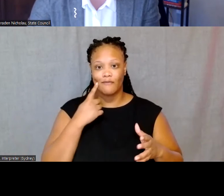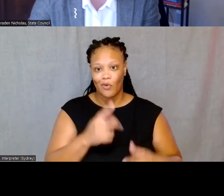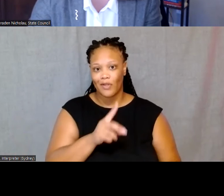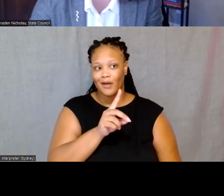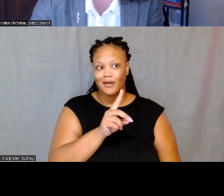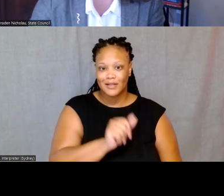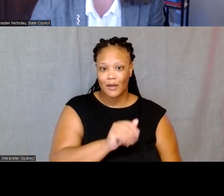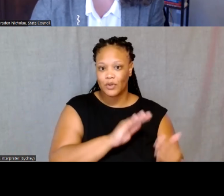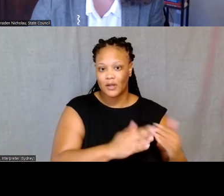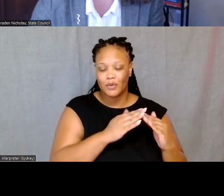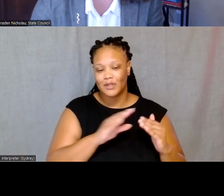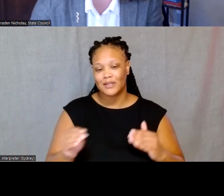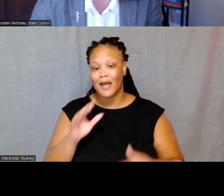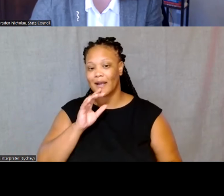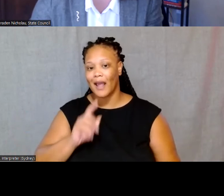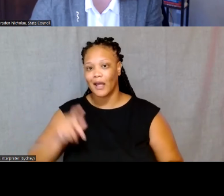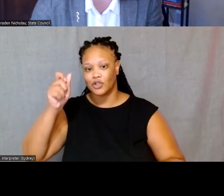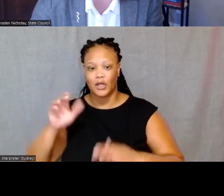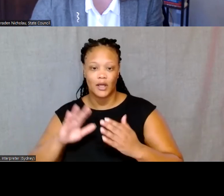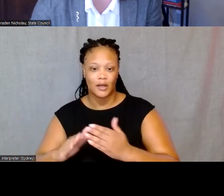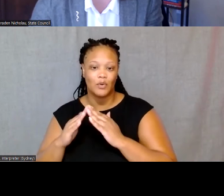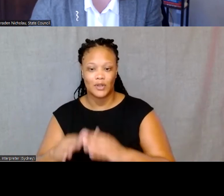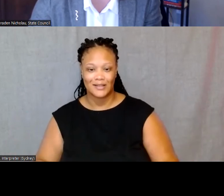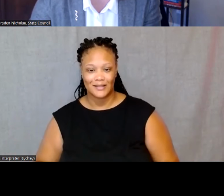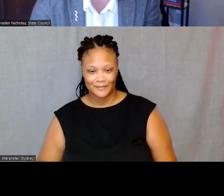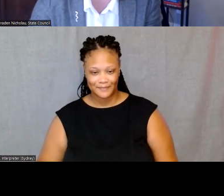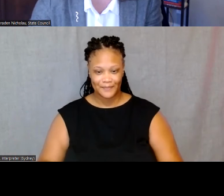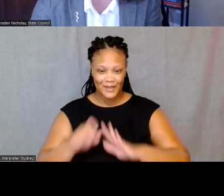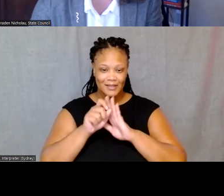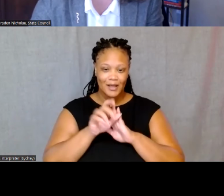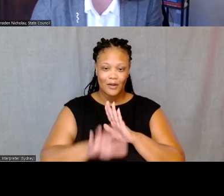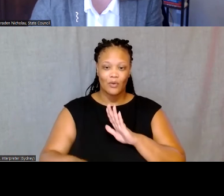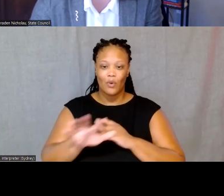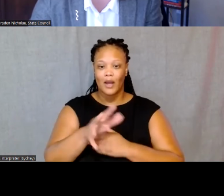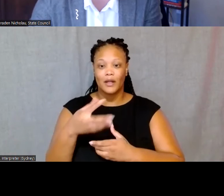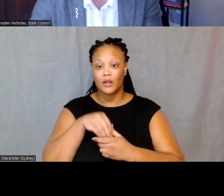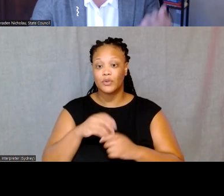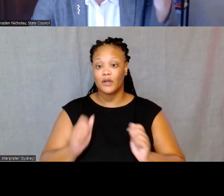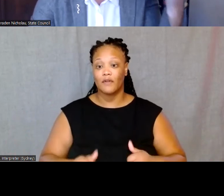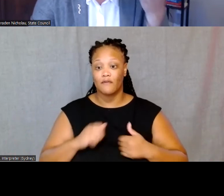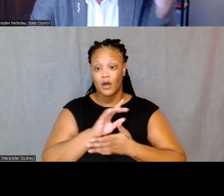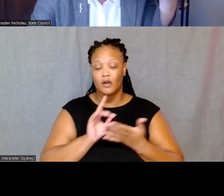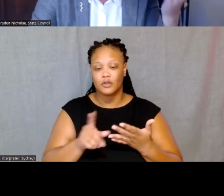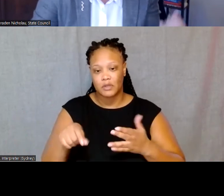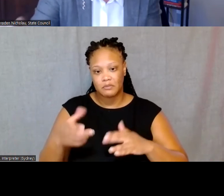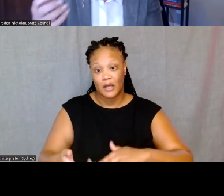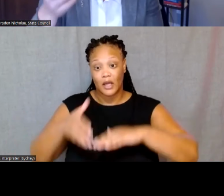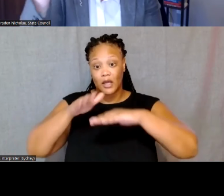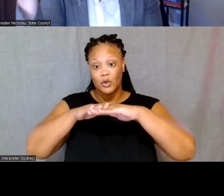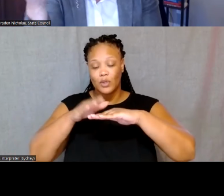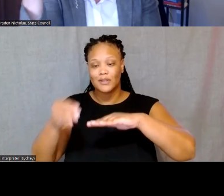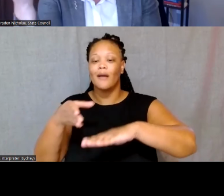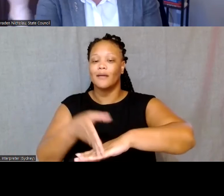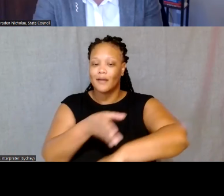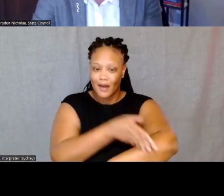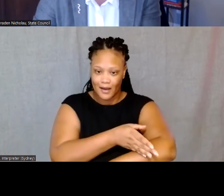And that statewide inclusive living options for folks must be increased and enhanced. And again, that comes with the development of